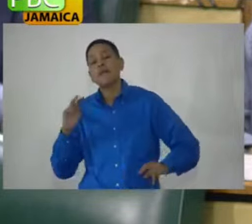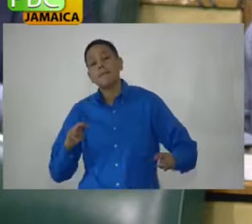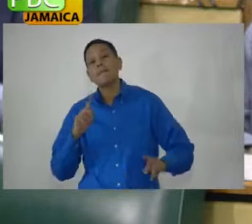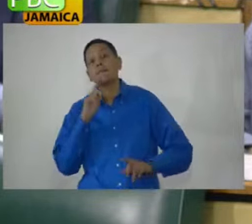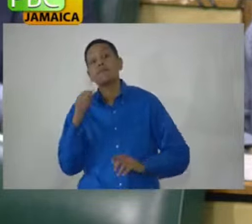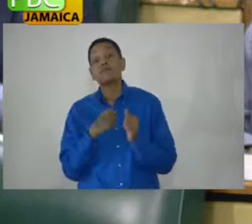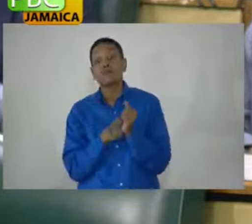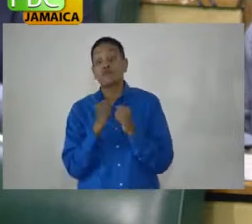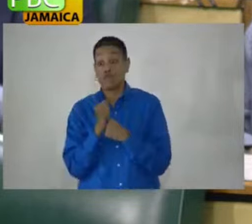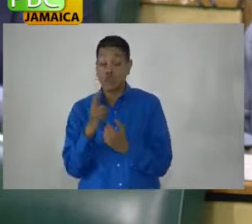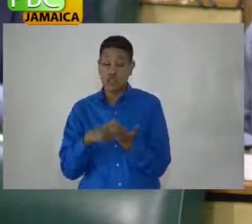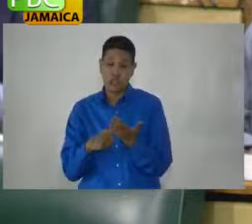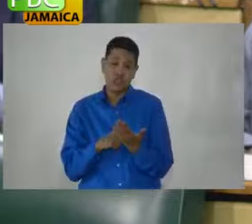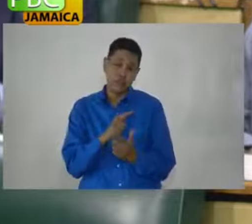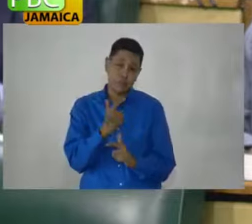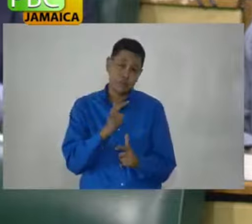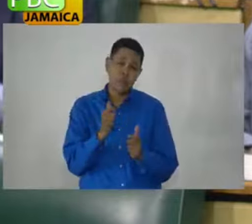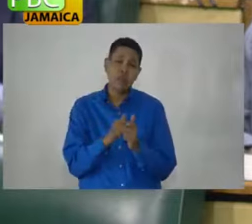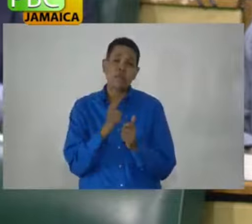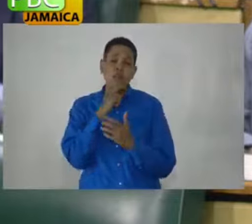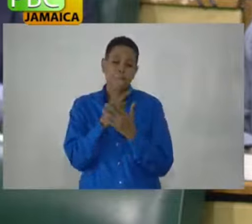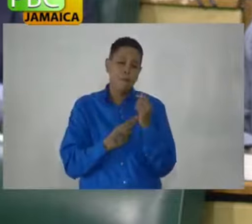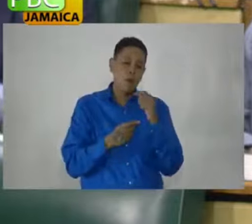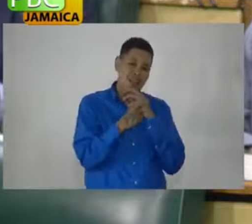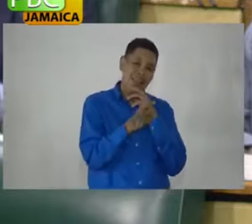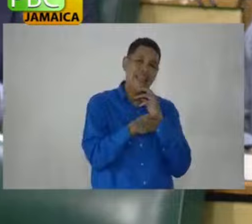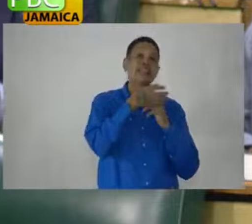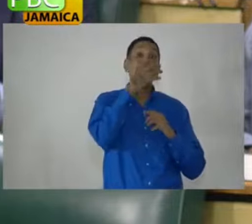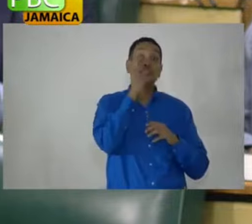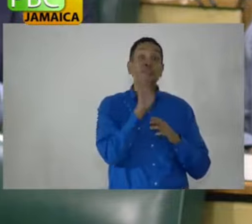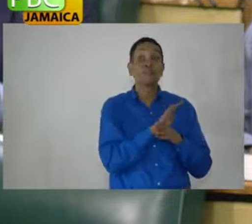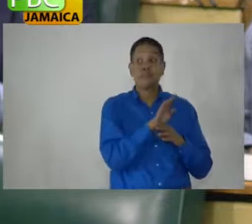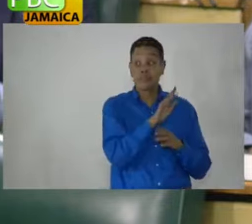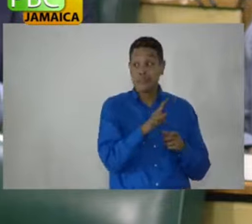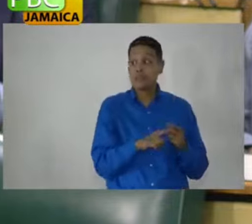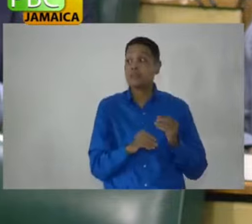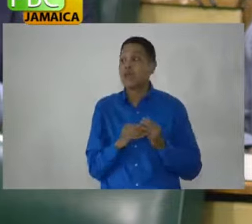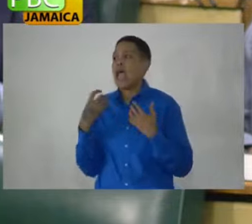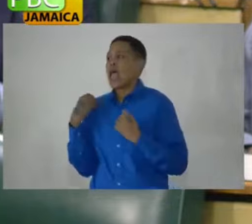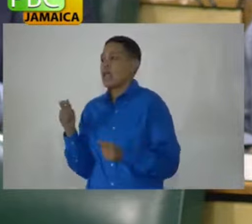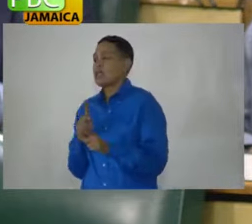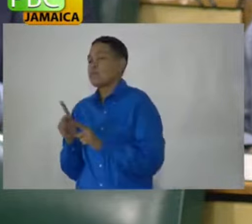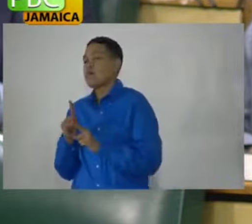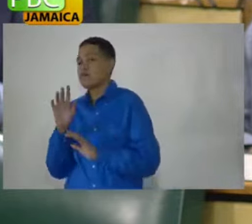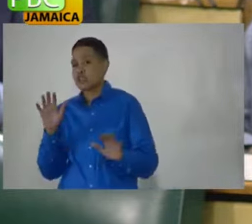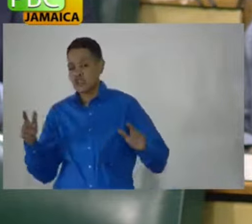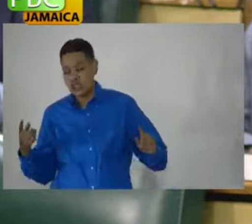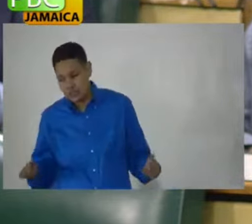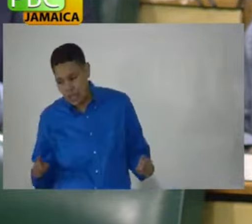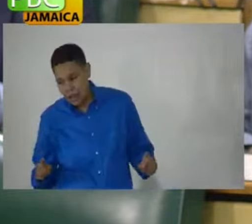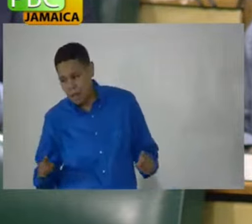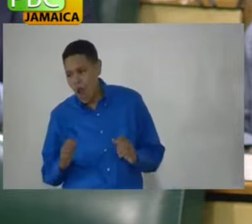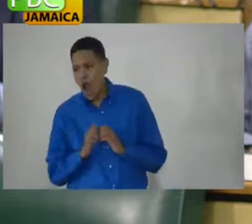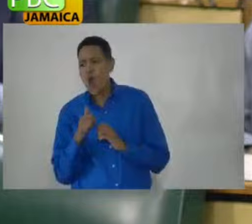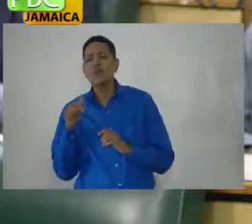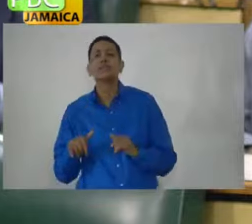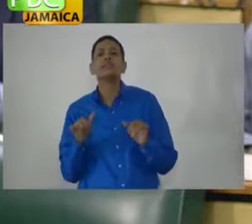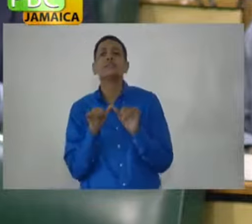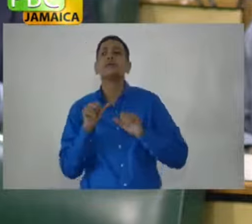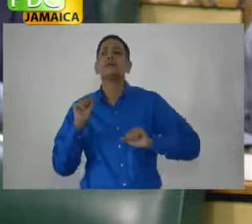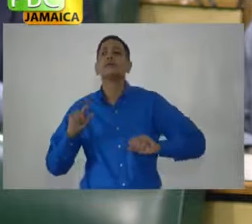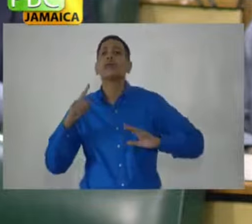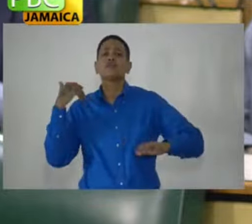a structured dialogue with both the beverage industry and with health professionals on how this measure can